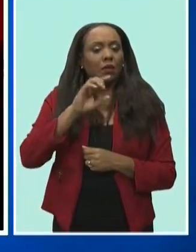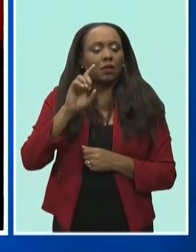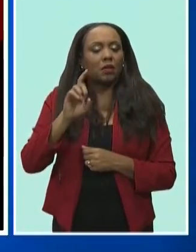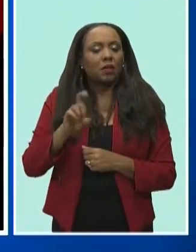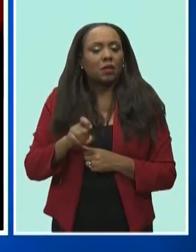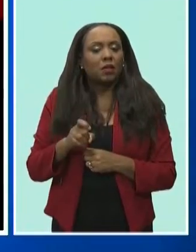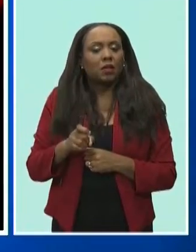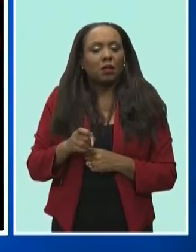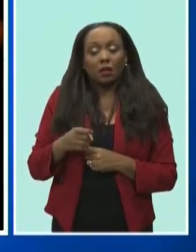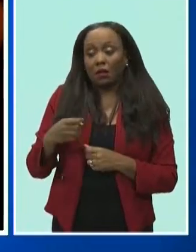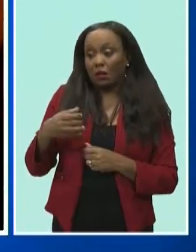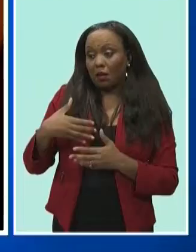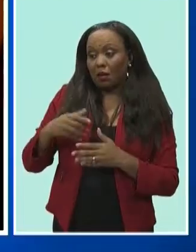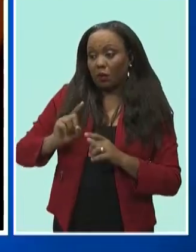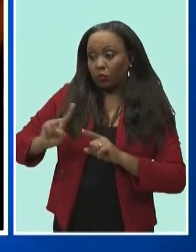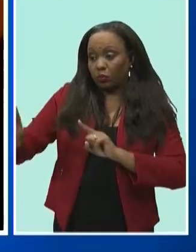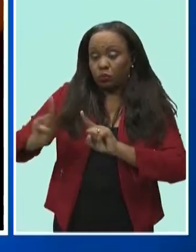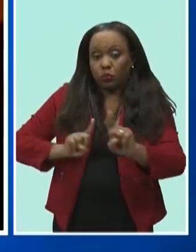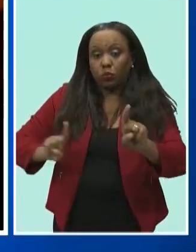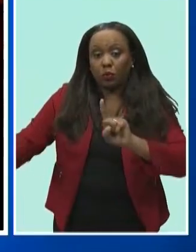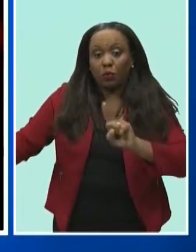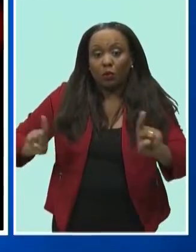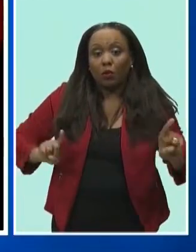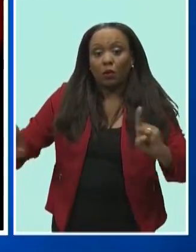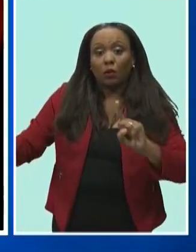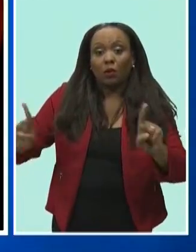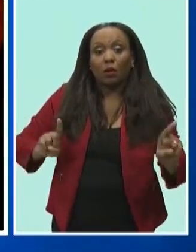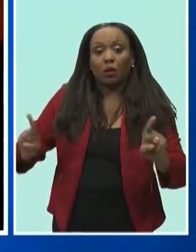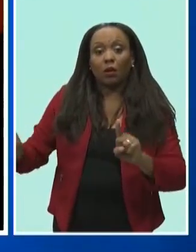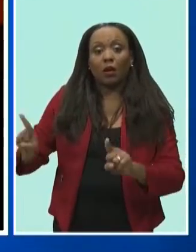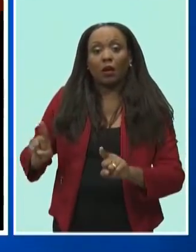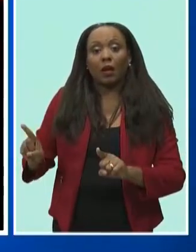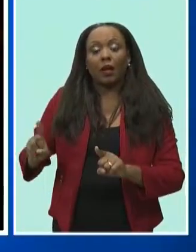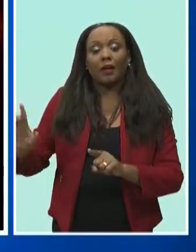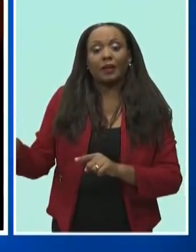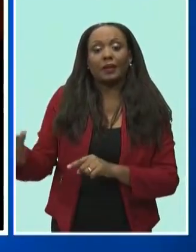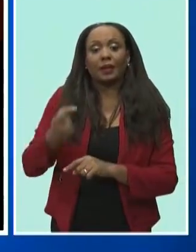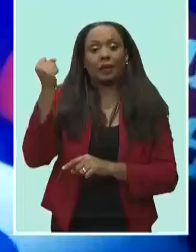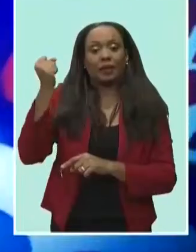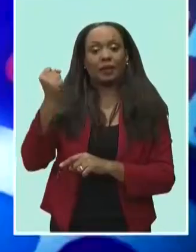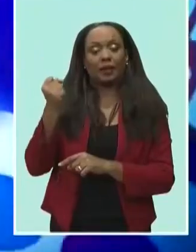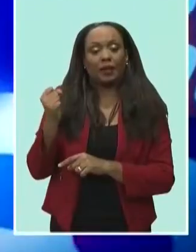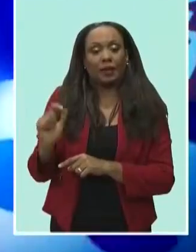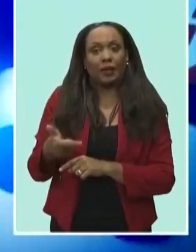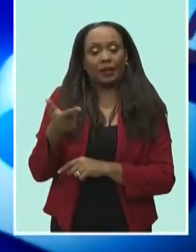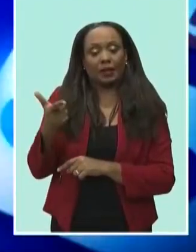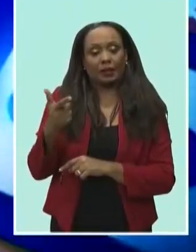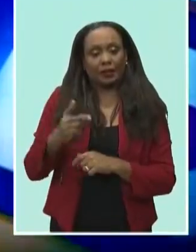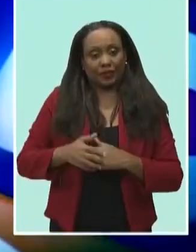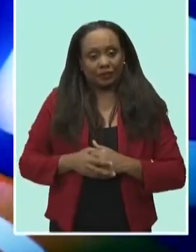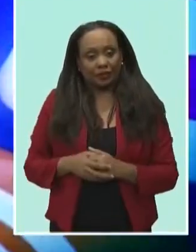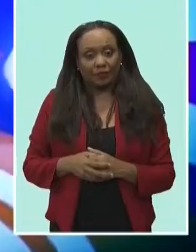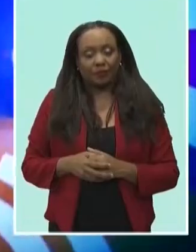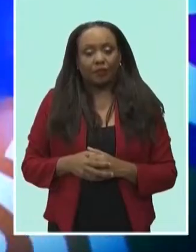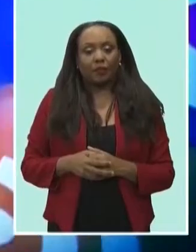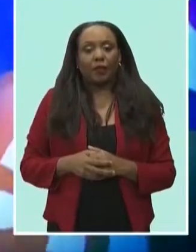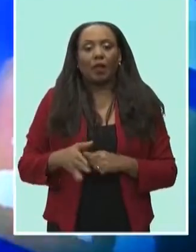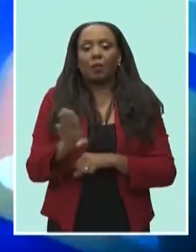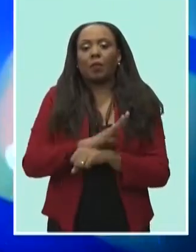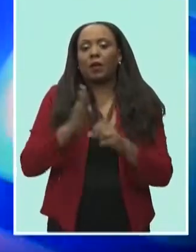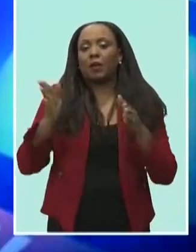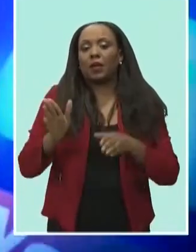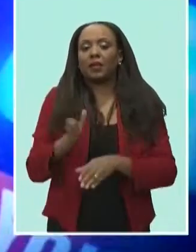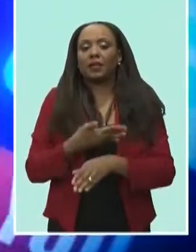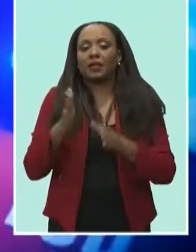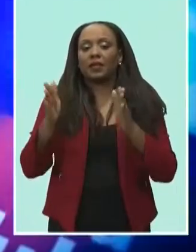go out and retrieve the guns from those who take advantage of the amnesty. Well, Bajan superstar Rihanna